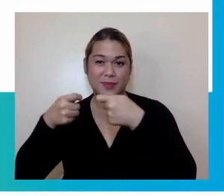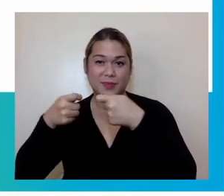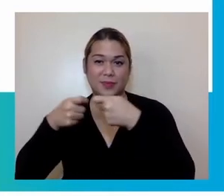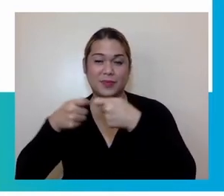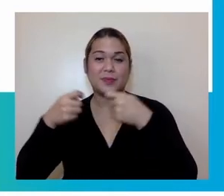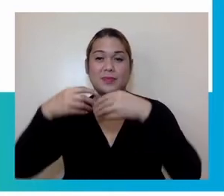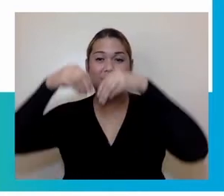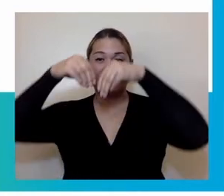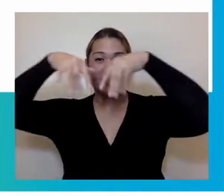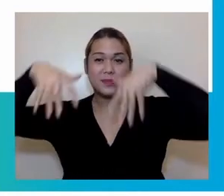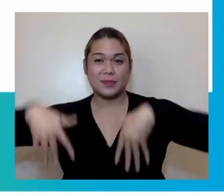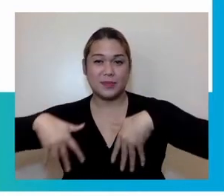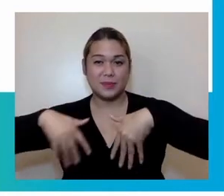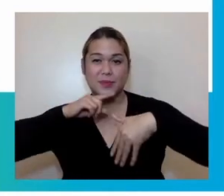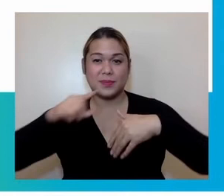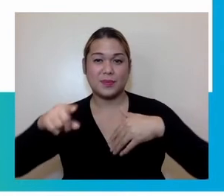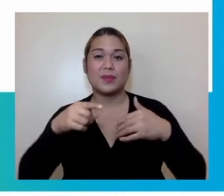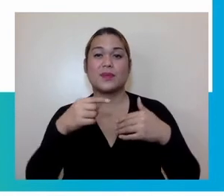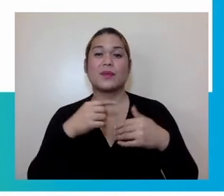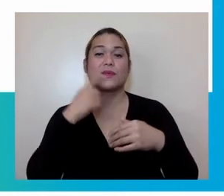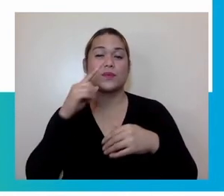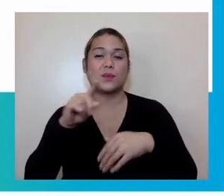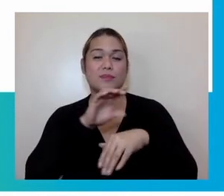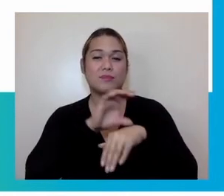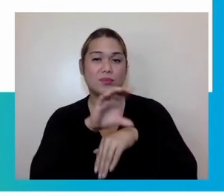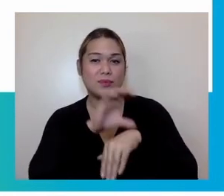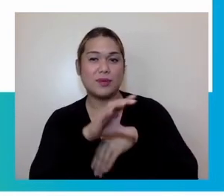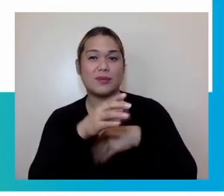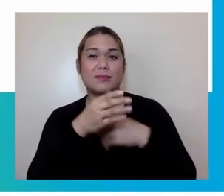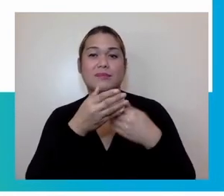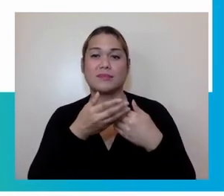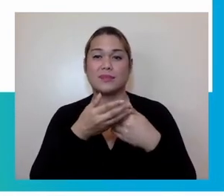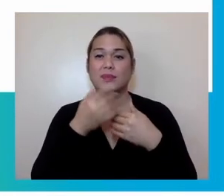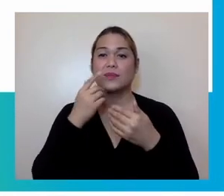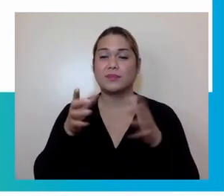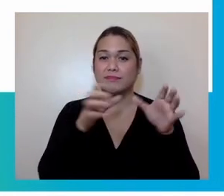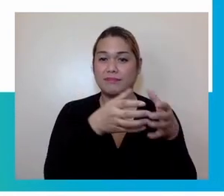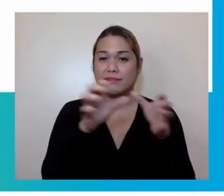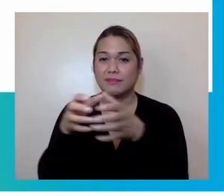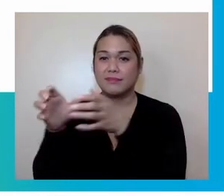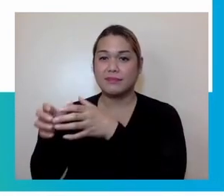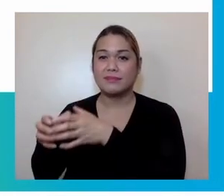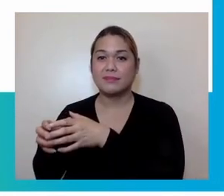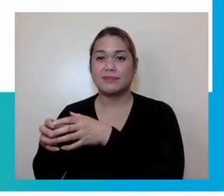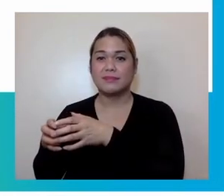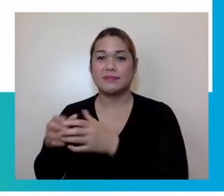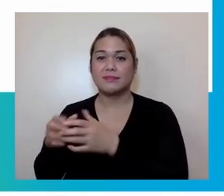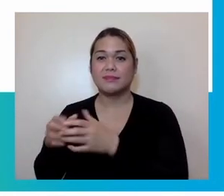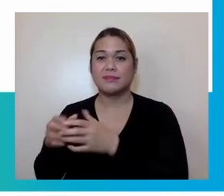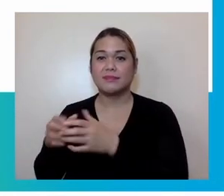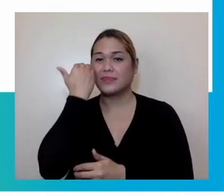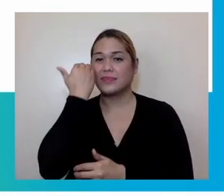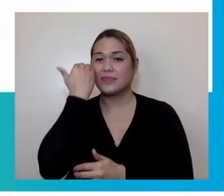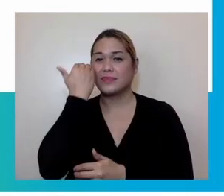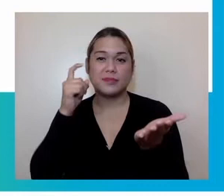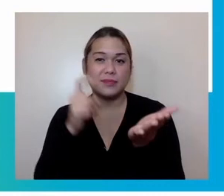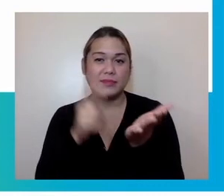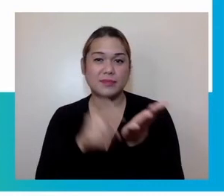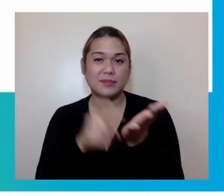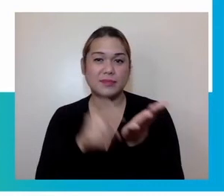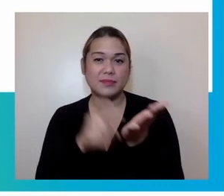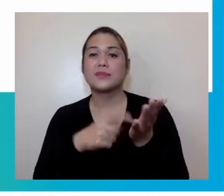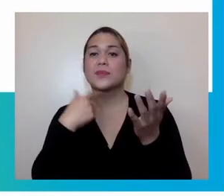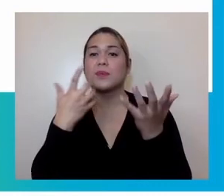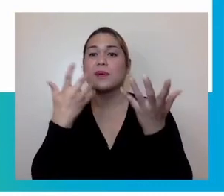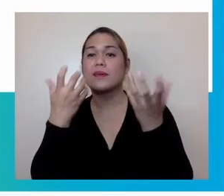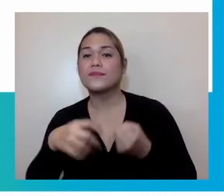affected waste sector, non-recognition of community opposition and resistance, and disregard of national